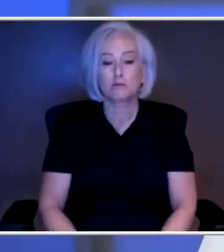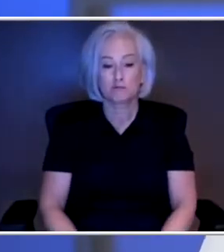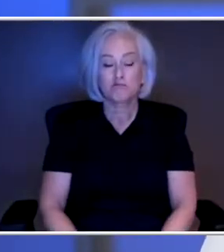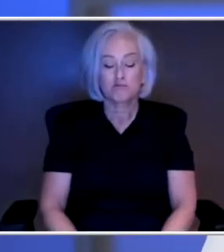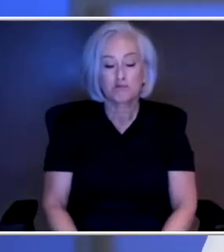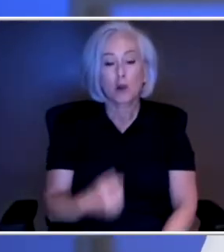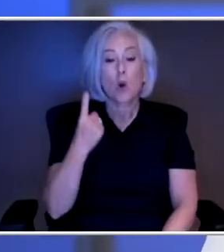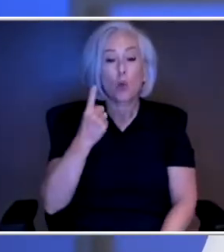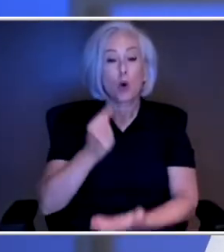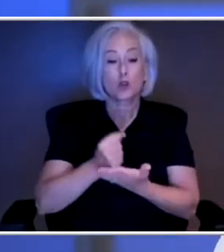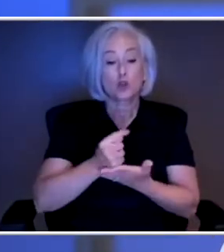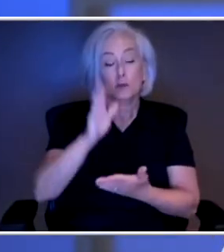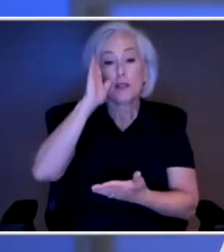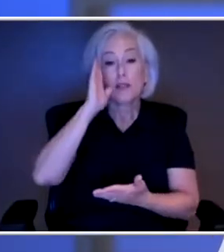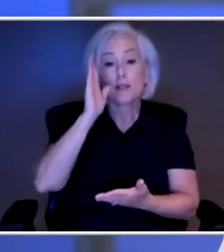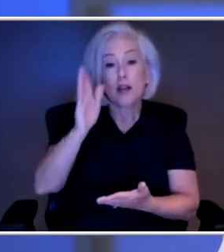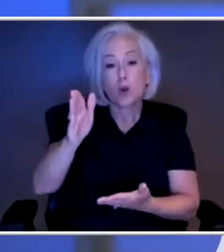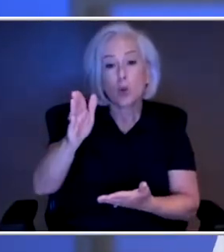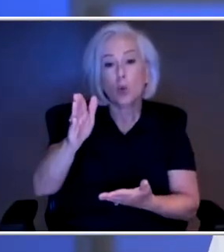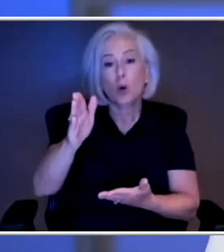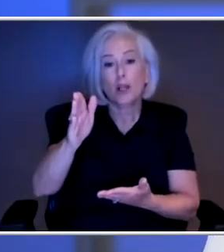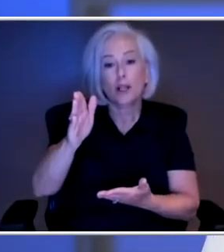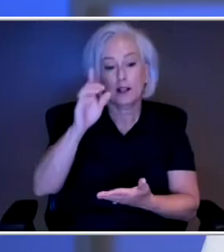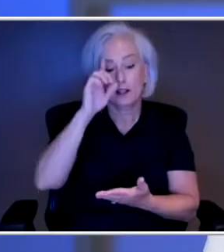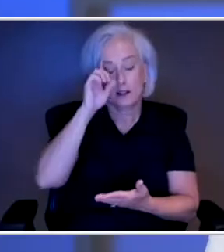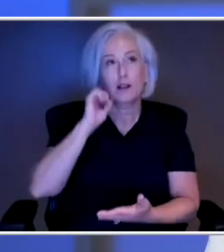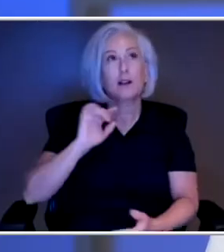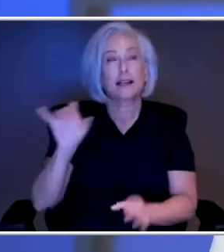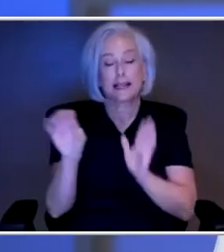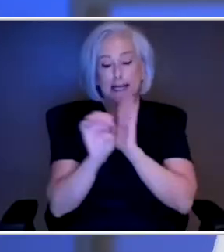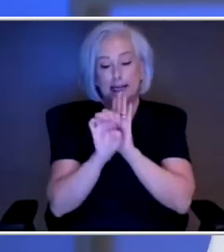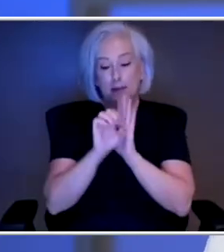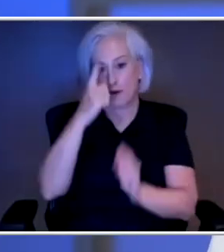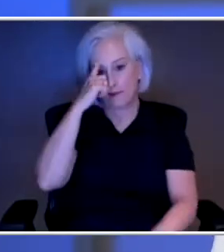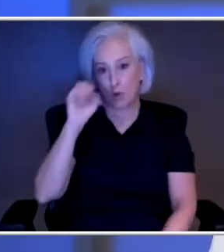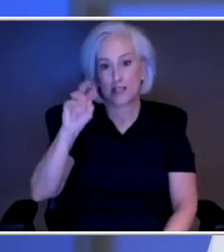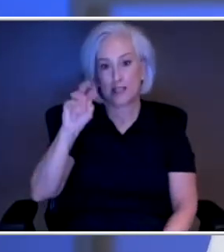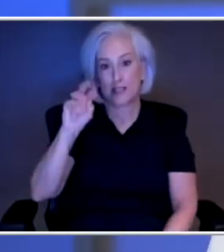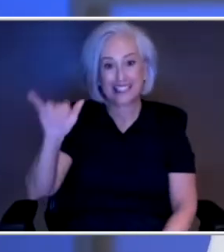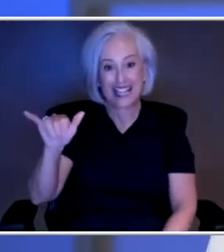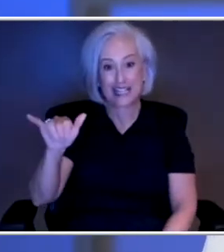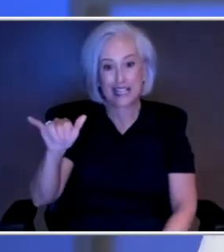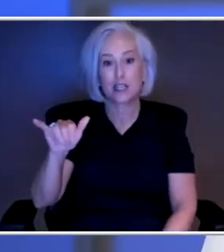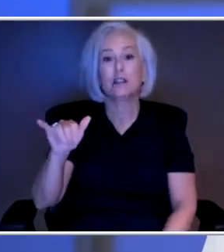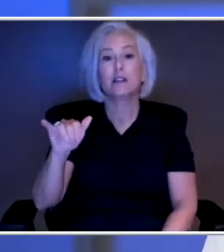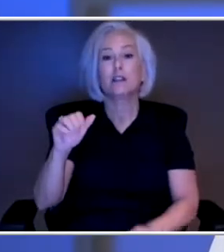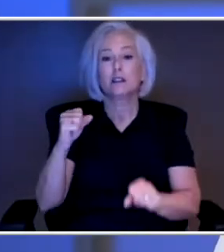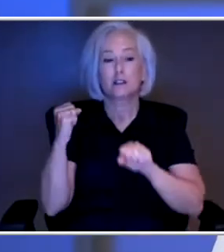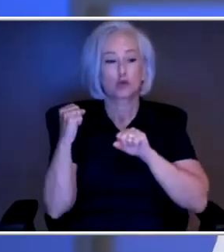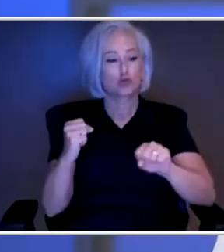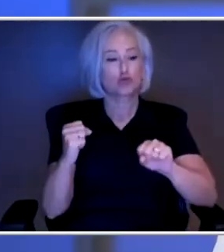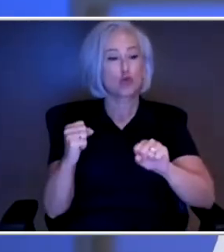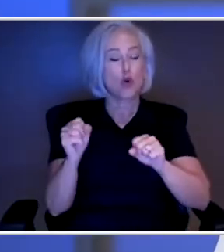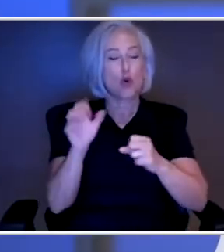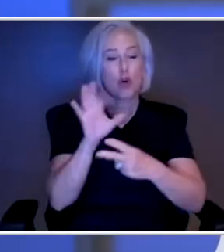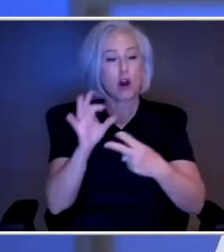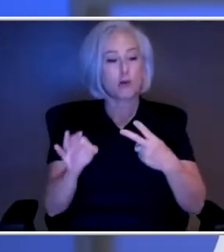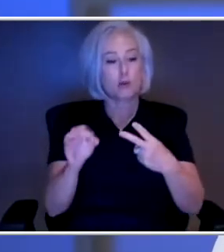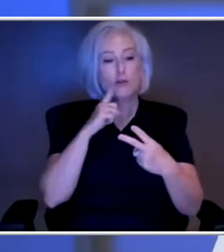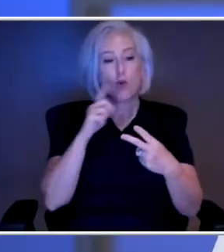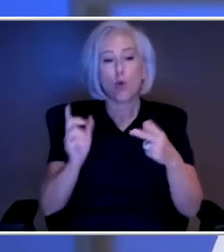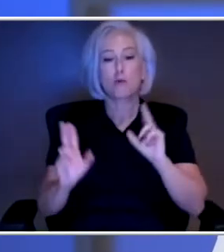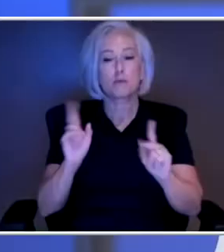will be, like in Sandy's case, a very, very strong option for people that didn't have this option